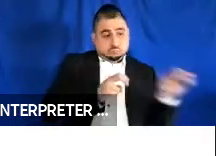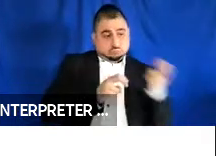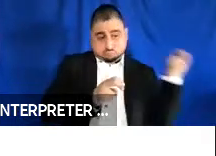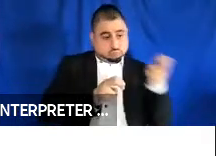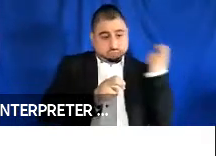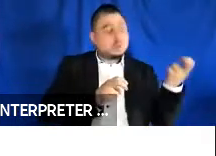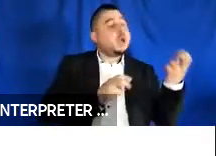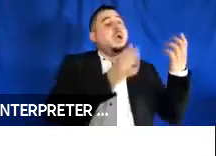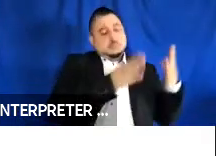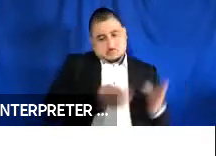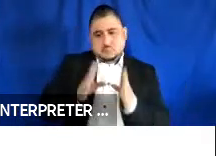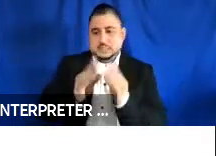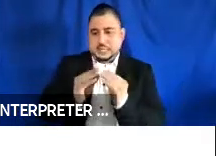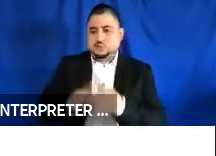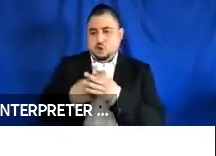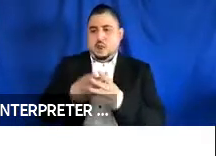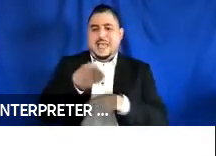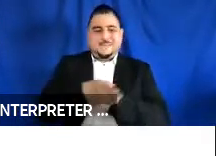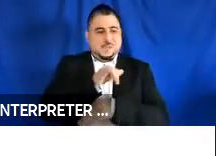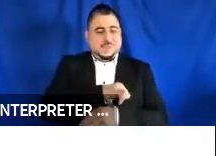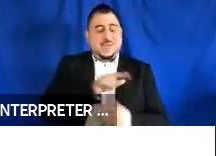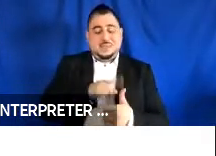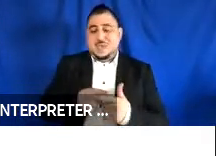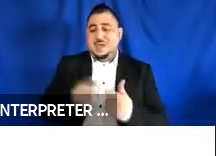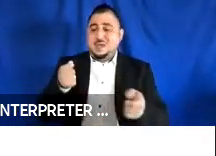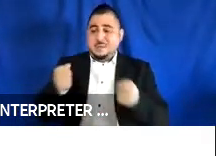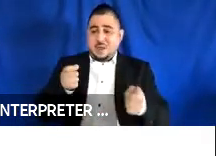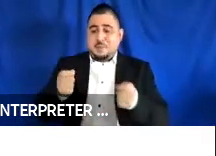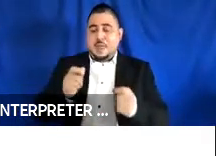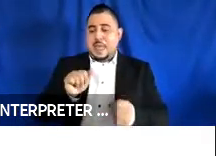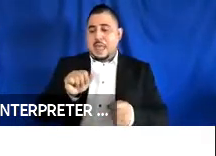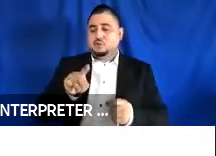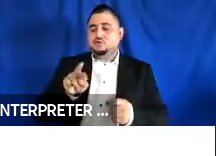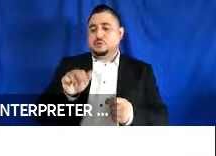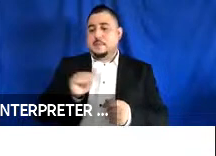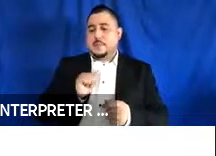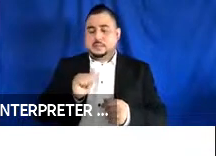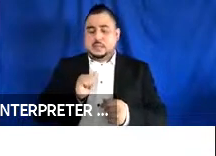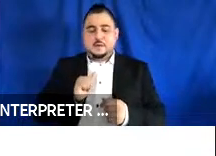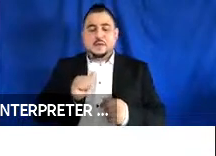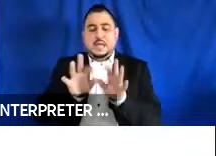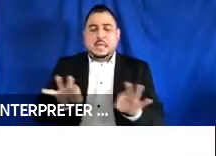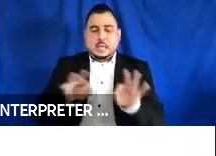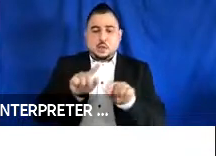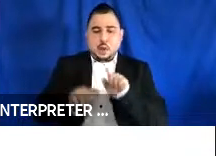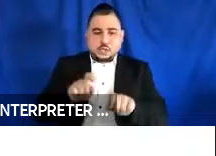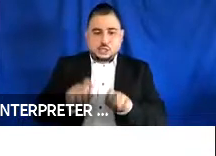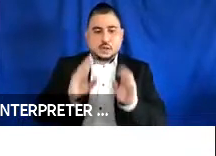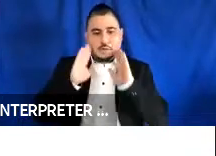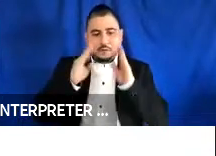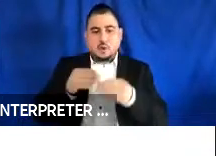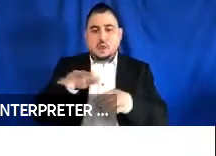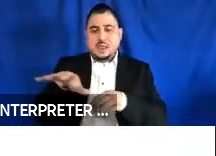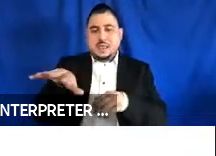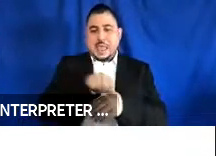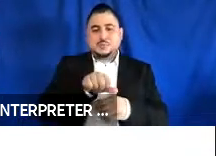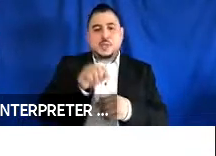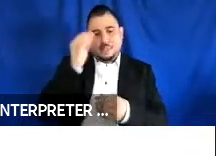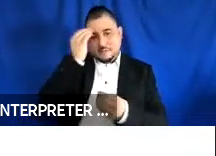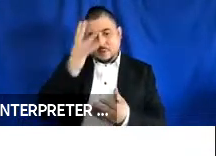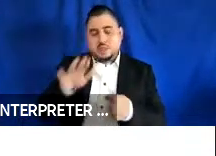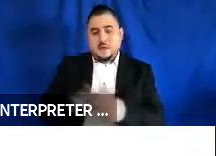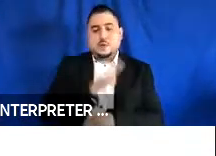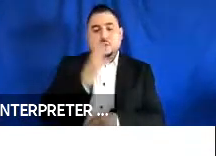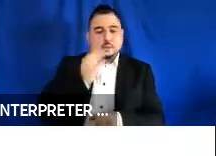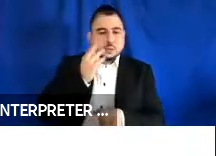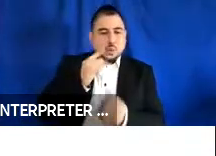shuttle. These sessions were co-moderated by Andrea and myself. Key questions focused on capturing information on the full